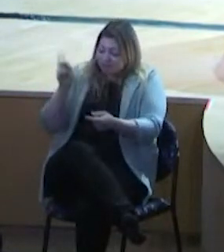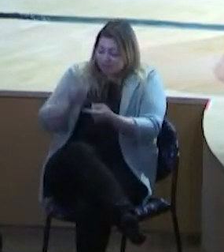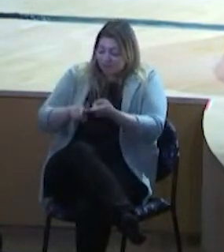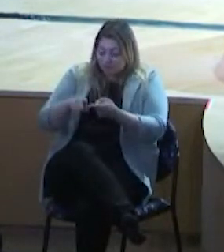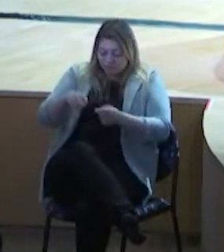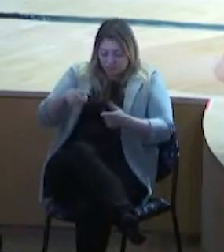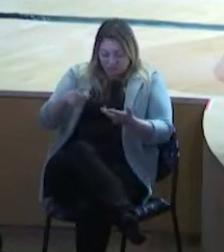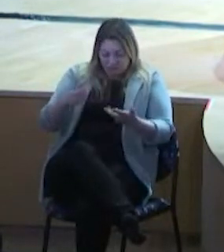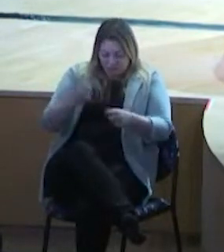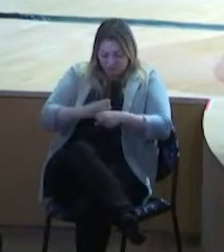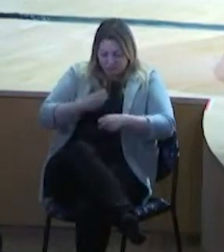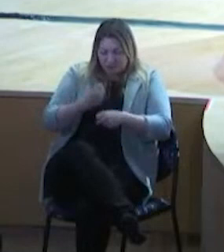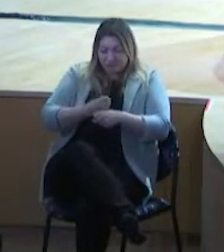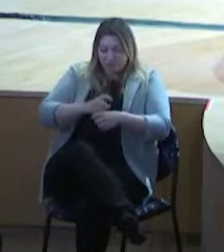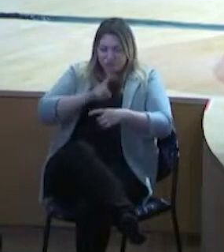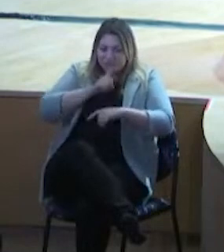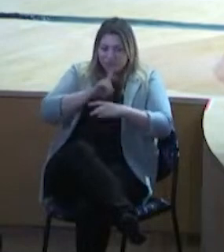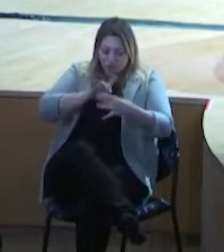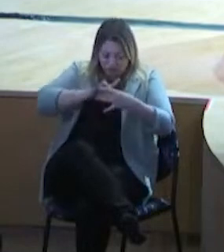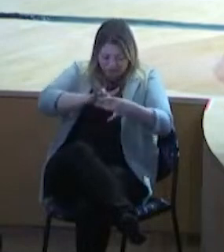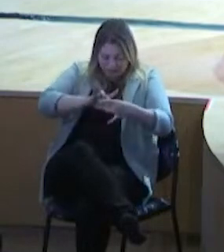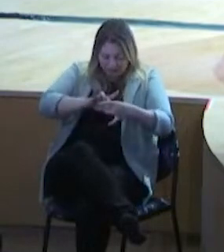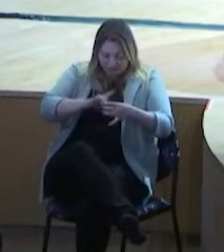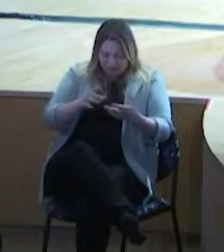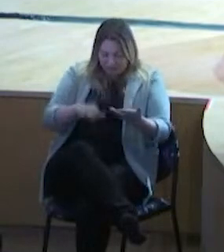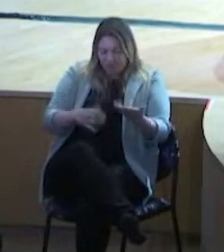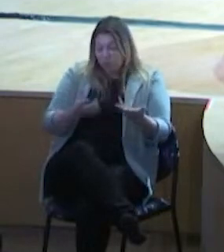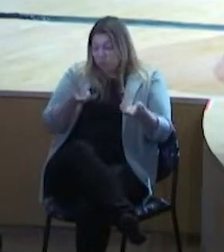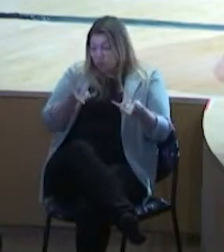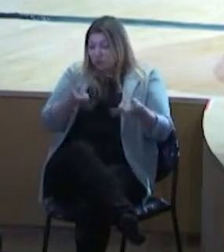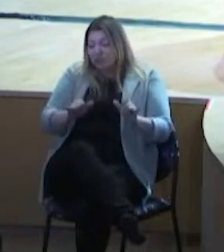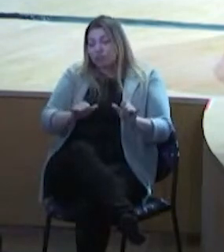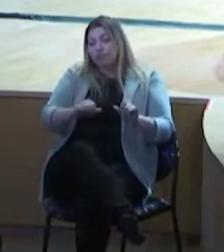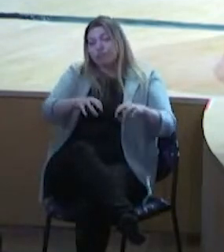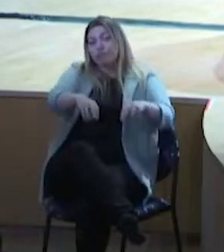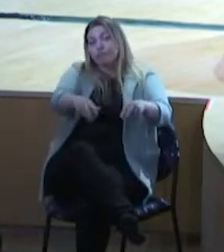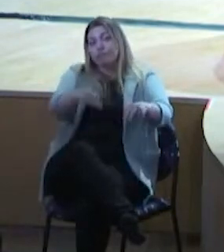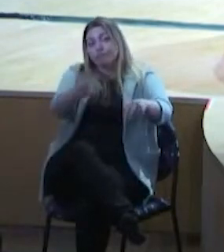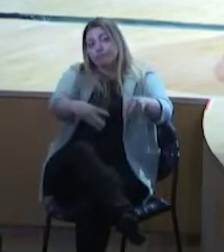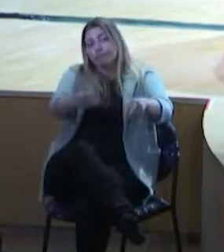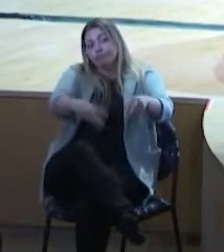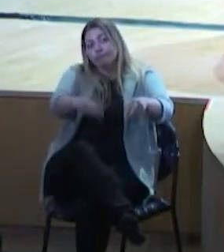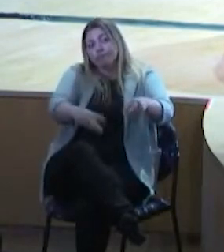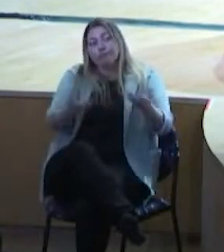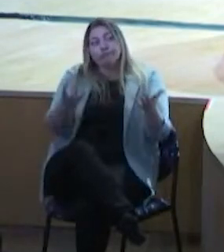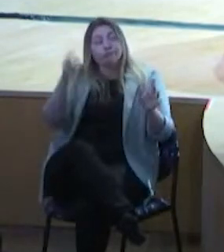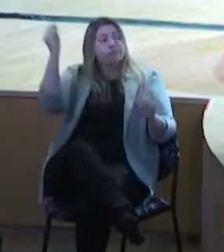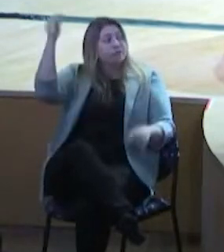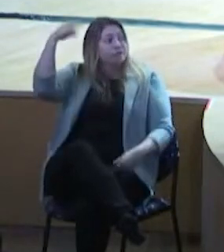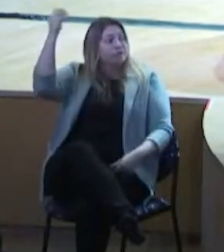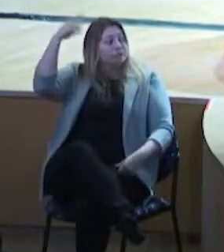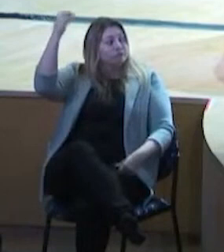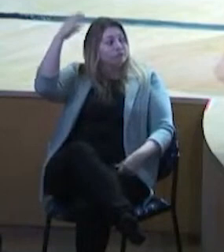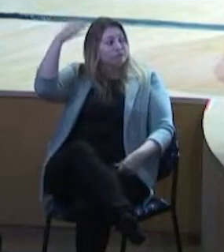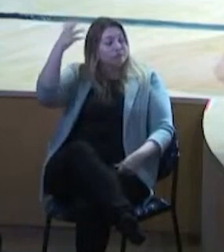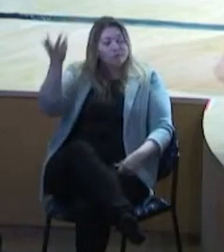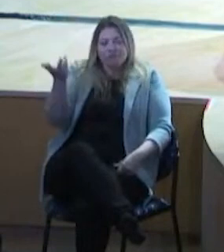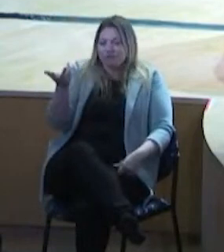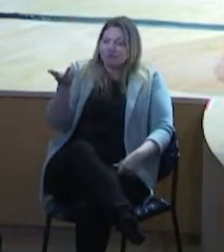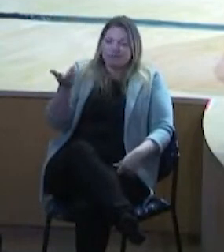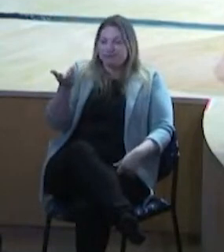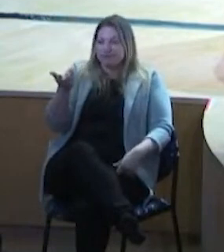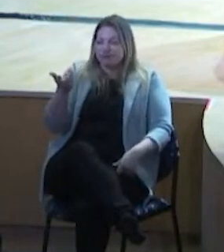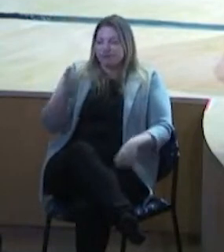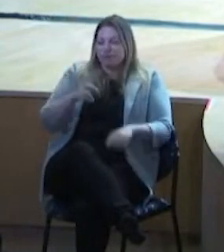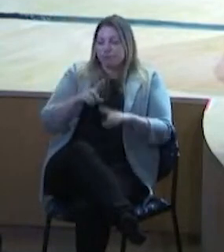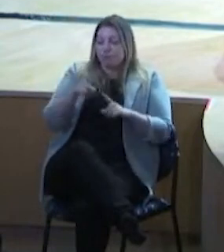that realistic relationship with it, if you're still turning on the sink to get water and showering in the shower, and